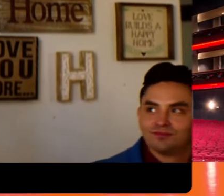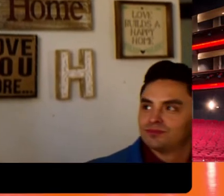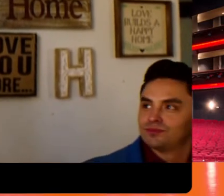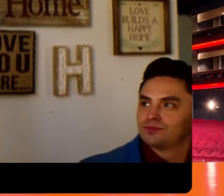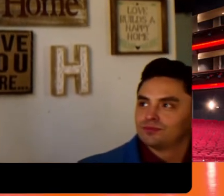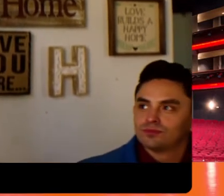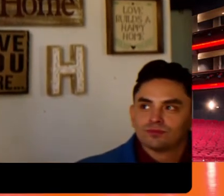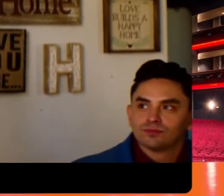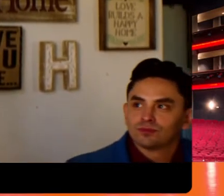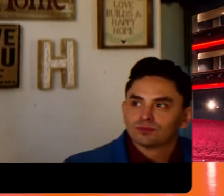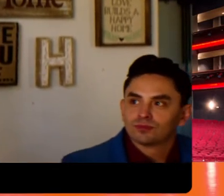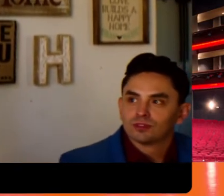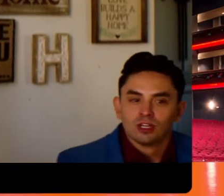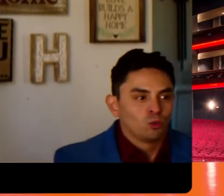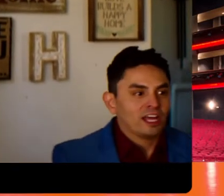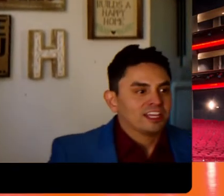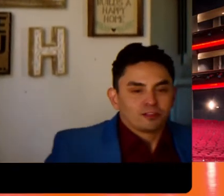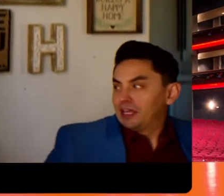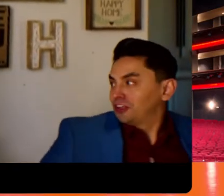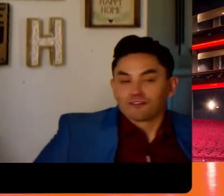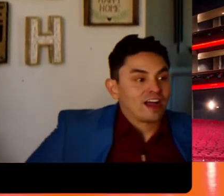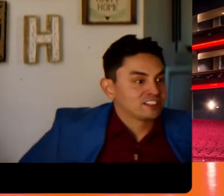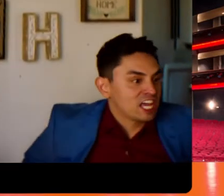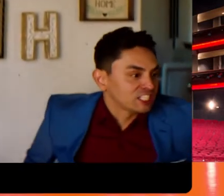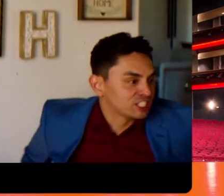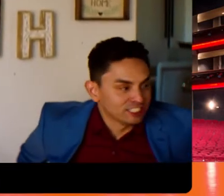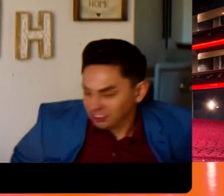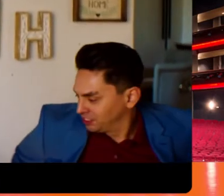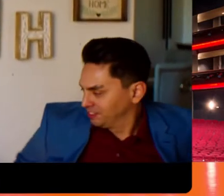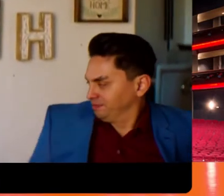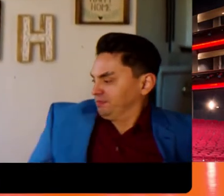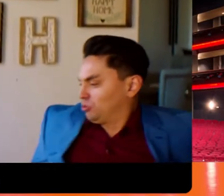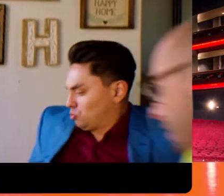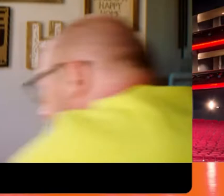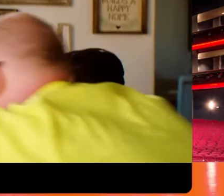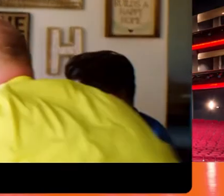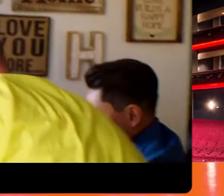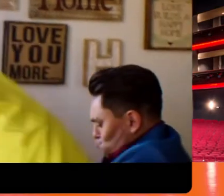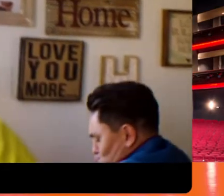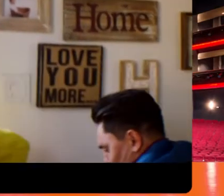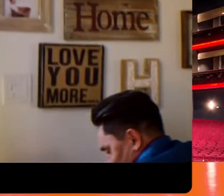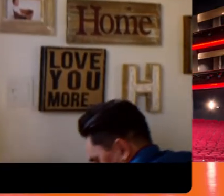So, who do you think can get the mail faster? Well, I can get the mail in another five seconds. I can do it faster than that.